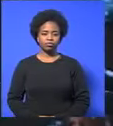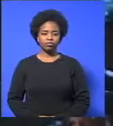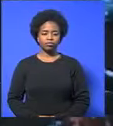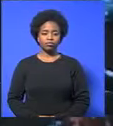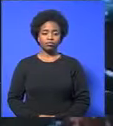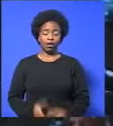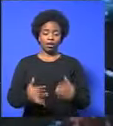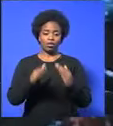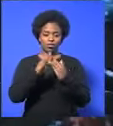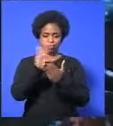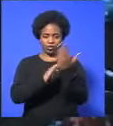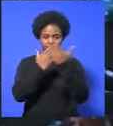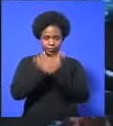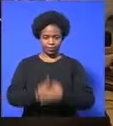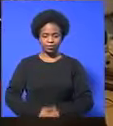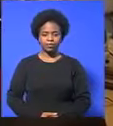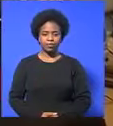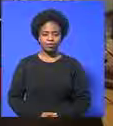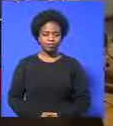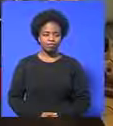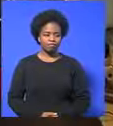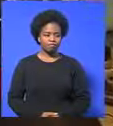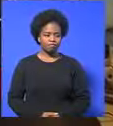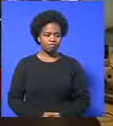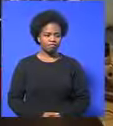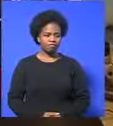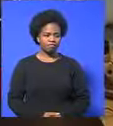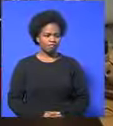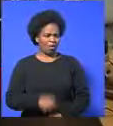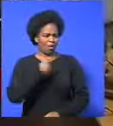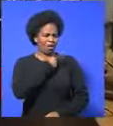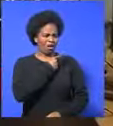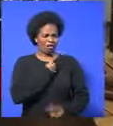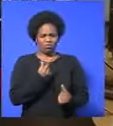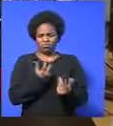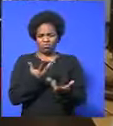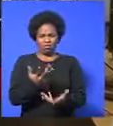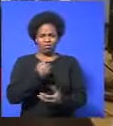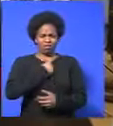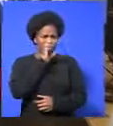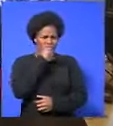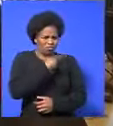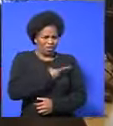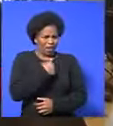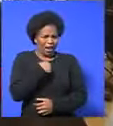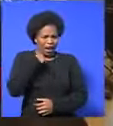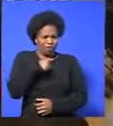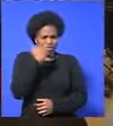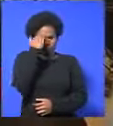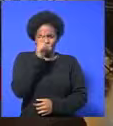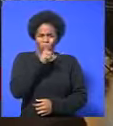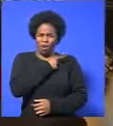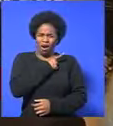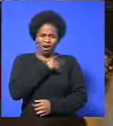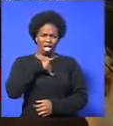Let's recap your top story. Wat ek vir mevrouw, hoekom en waarom het jy dit gedoen? Hoe kan jy vir my seer